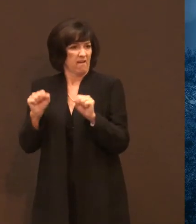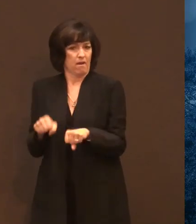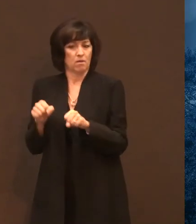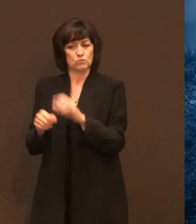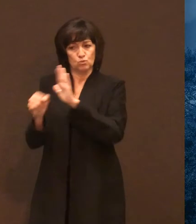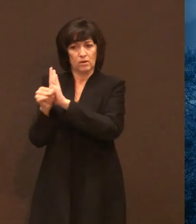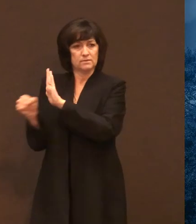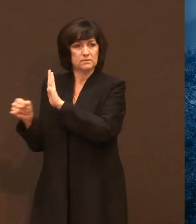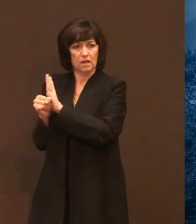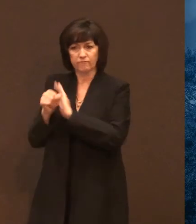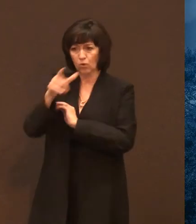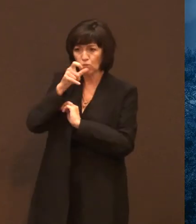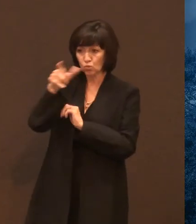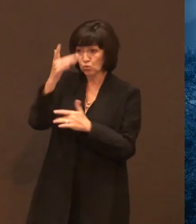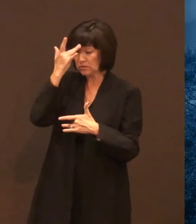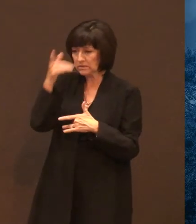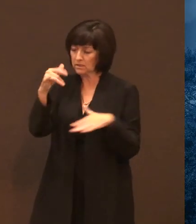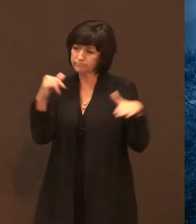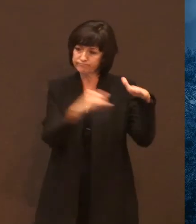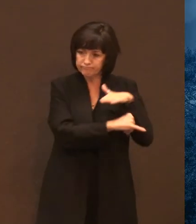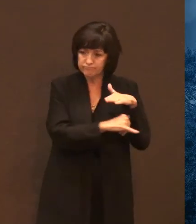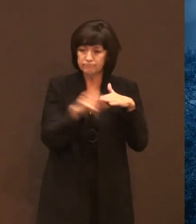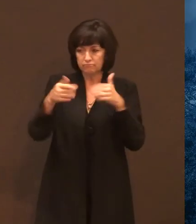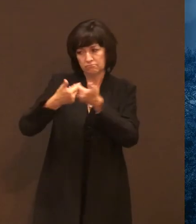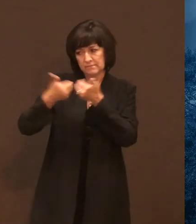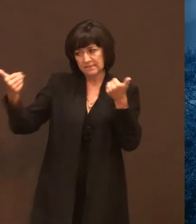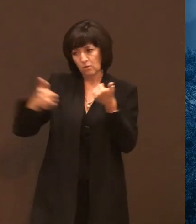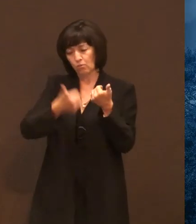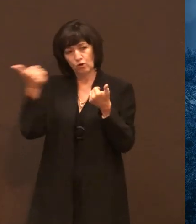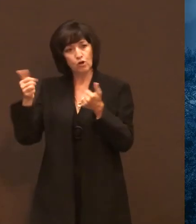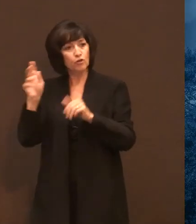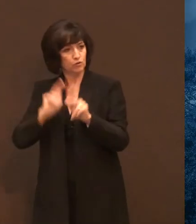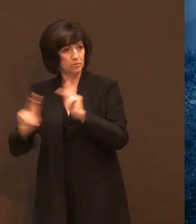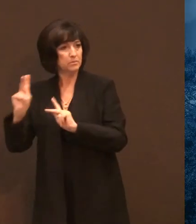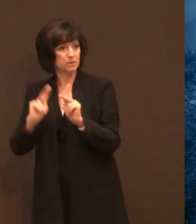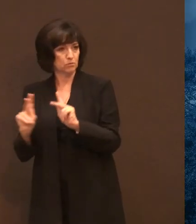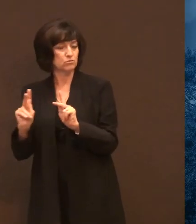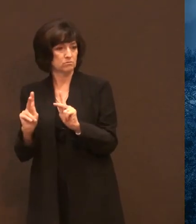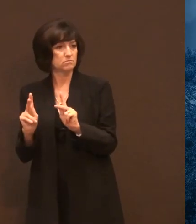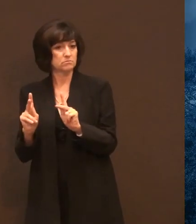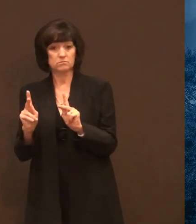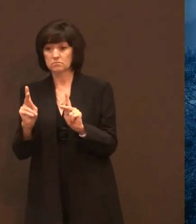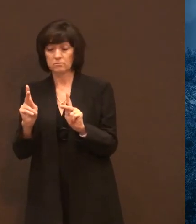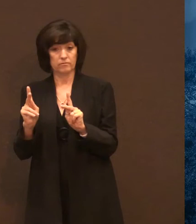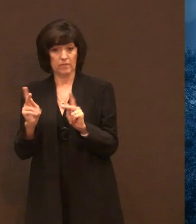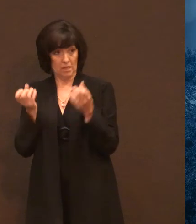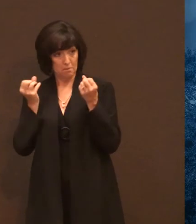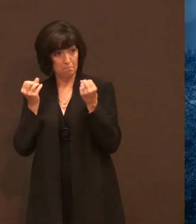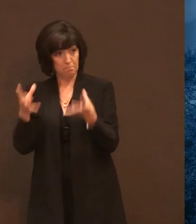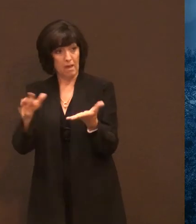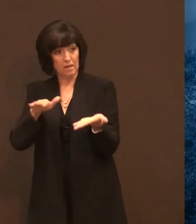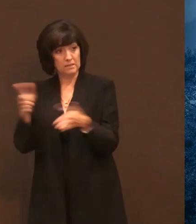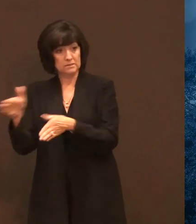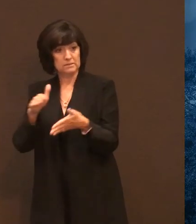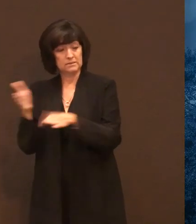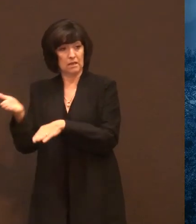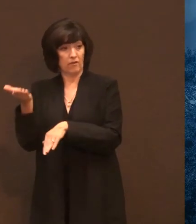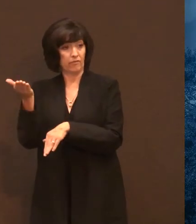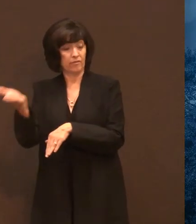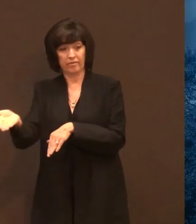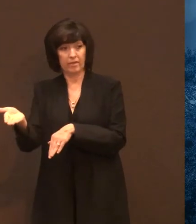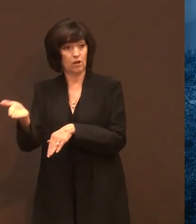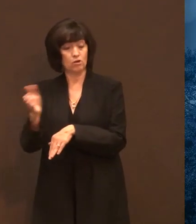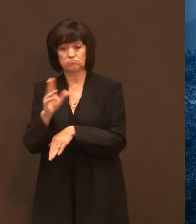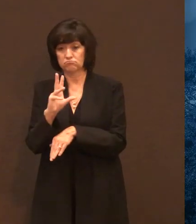you look at the data, back to Meredith's question a while ago, we didn't have a lot of fatalities within